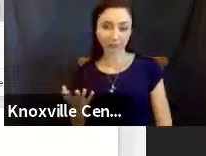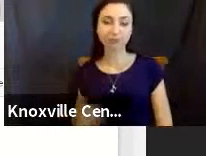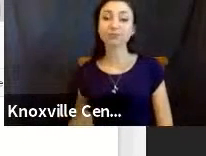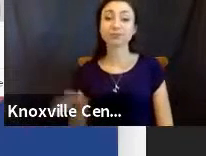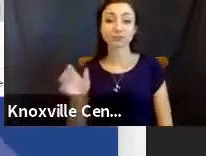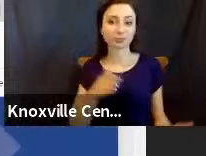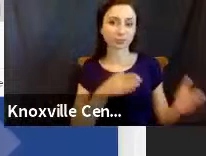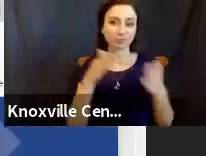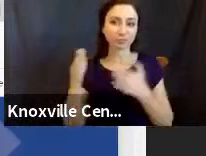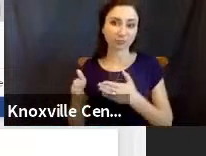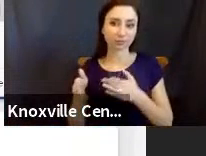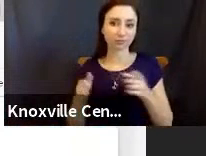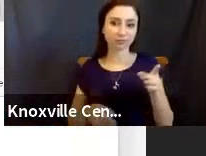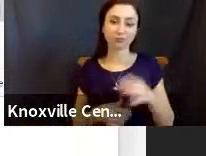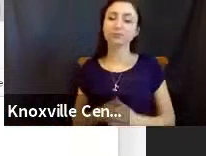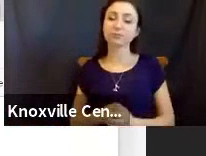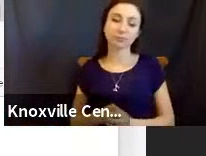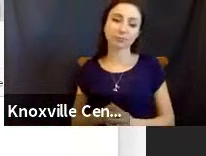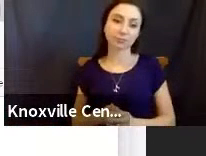slide.